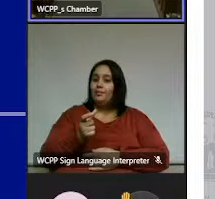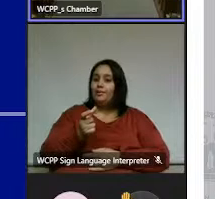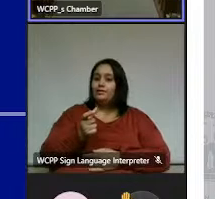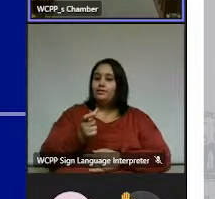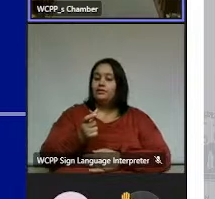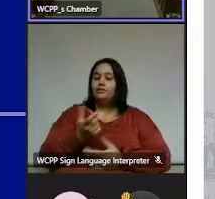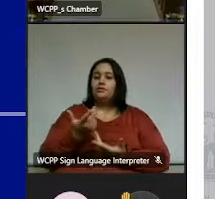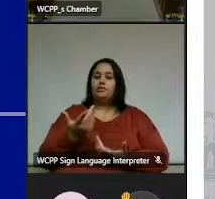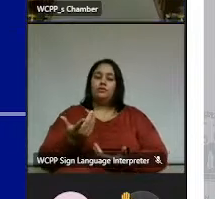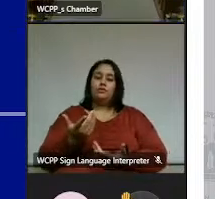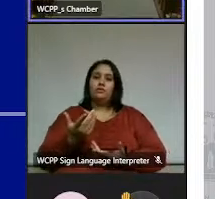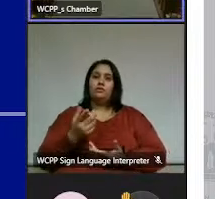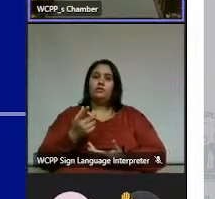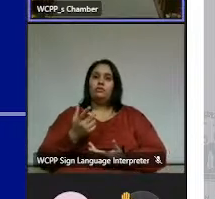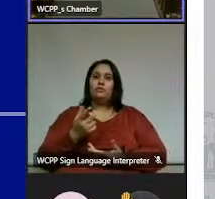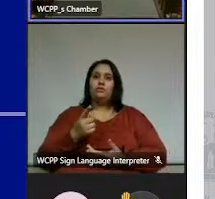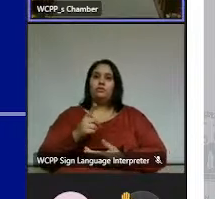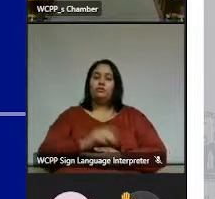comment or